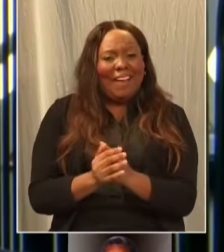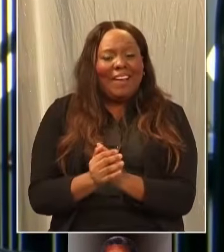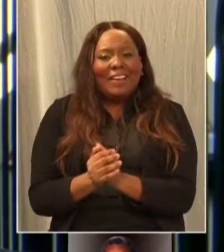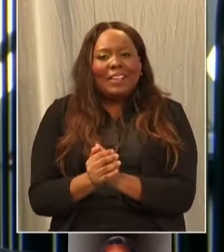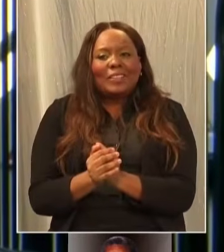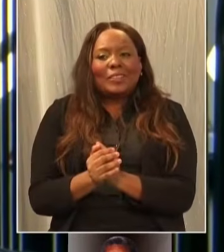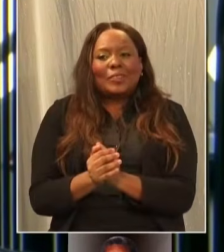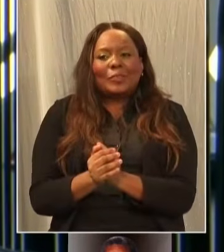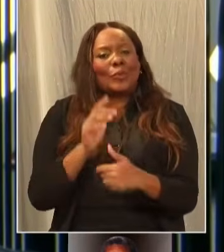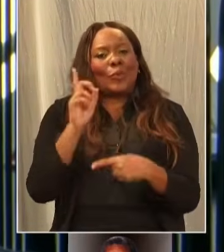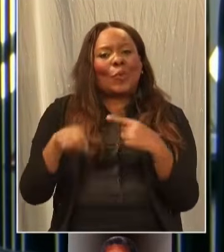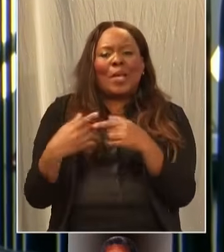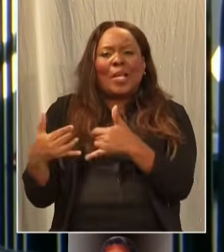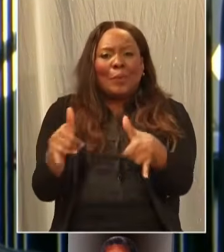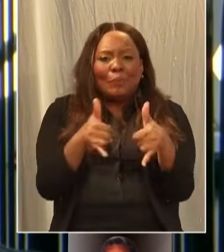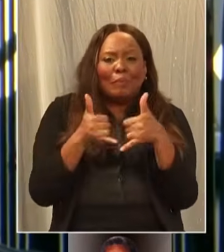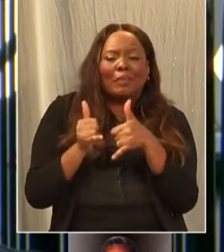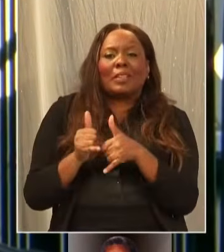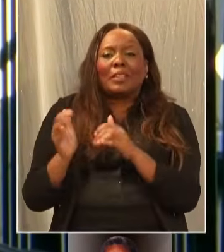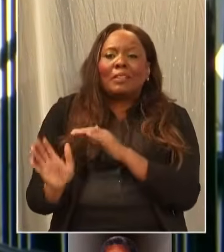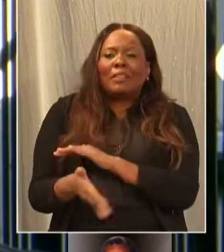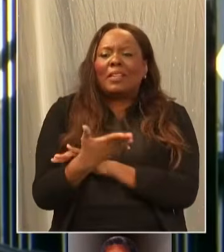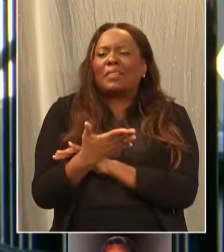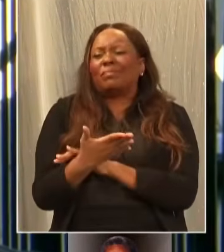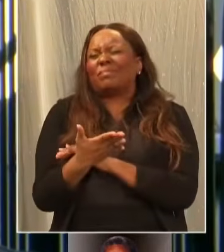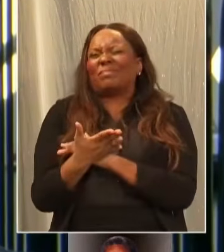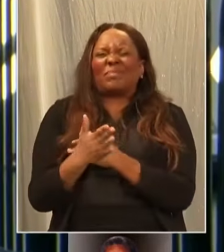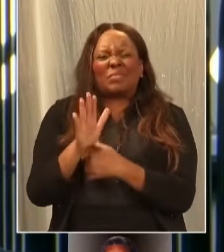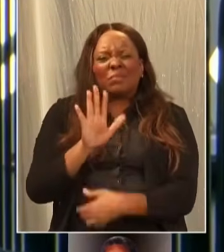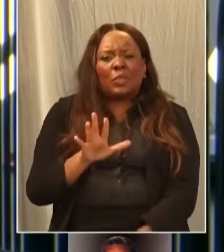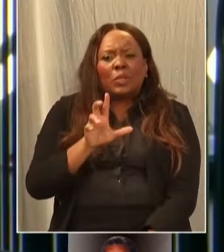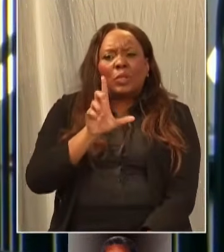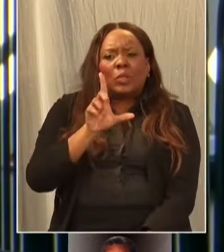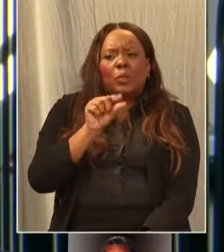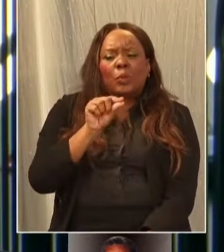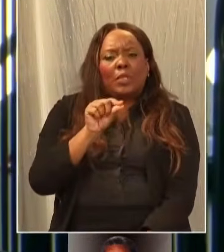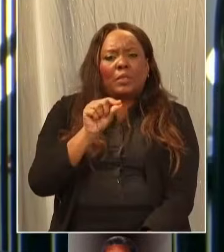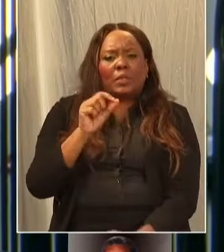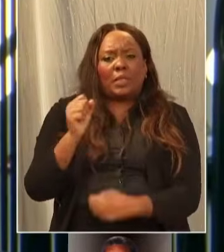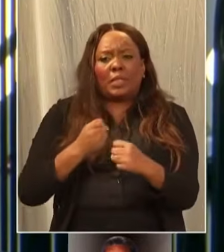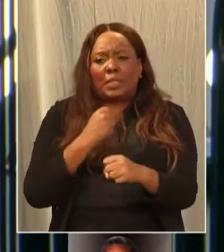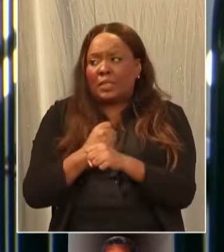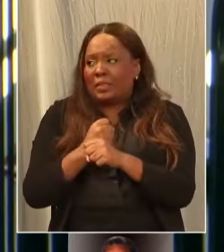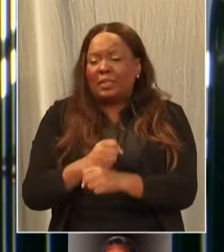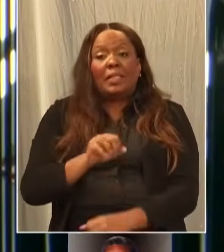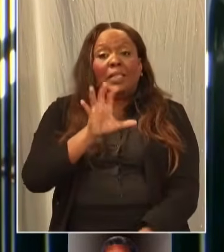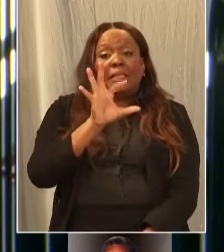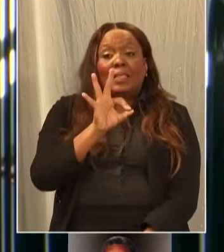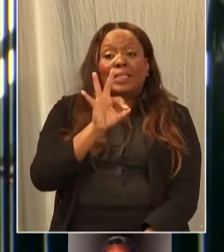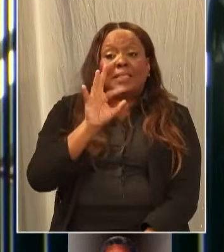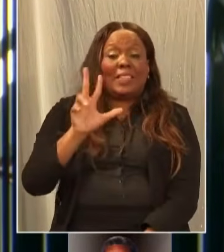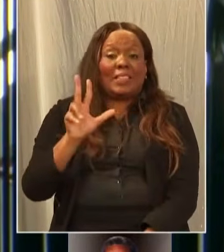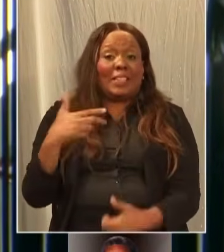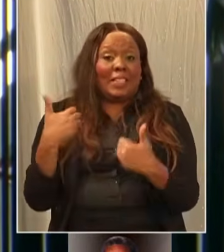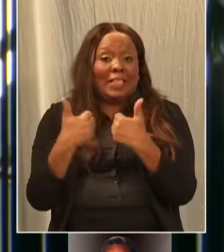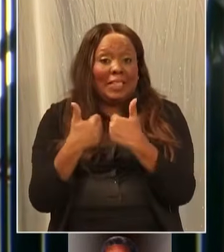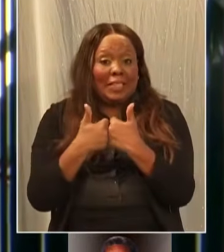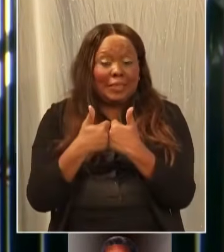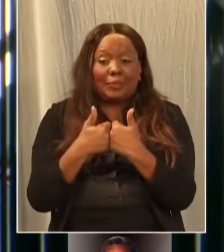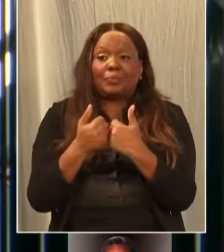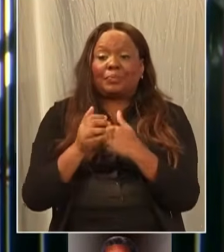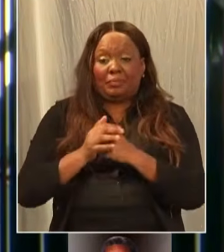Test career spanning 20 years and 93 Test matches, Sir Garfield scored